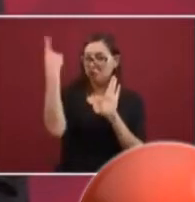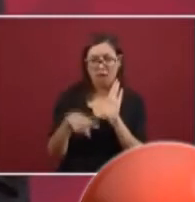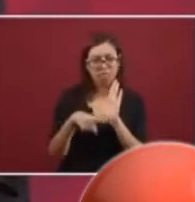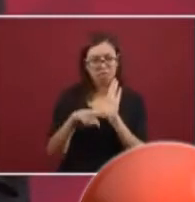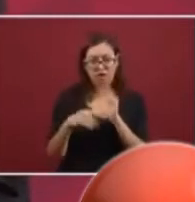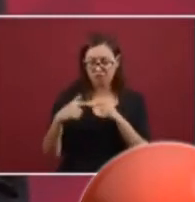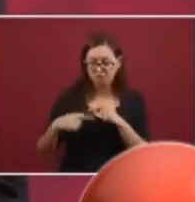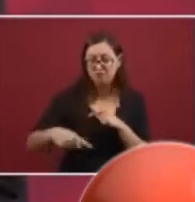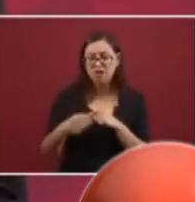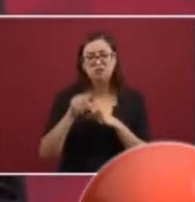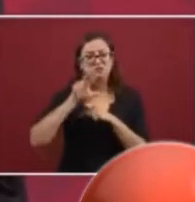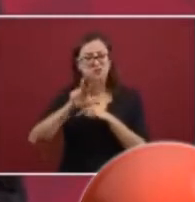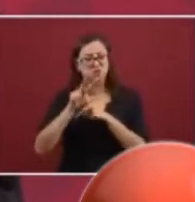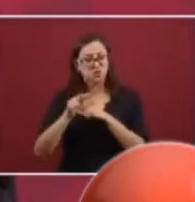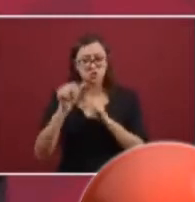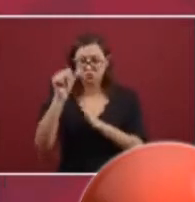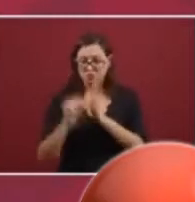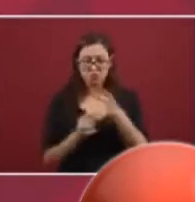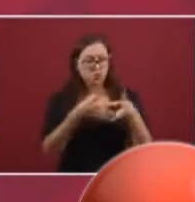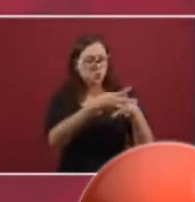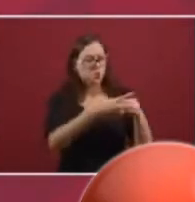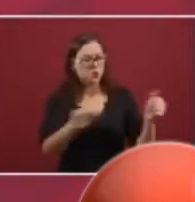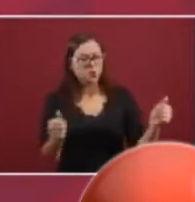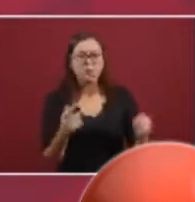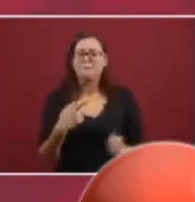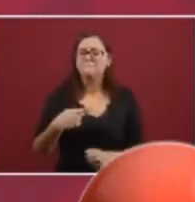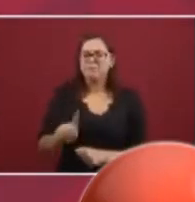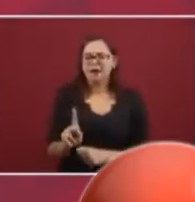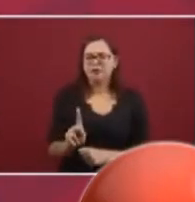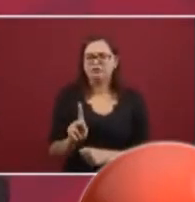de no